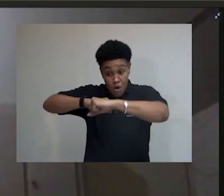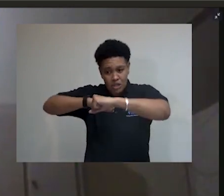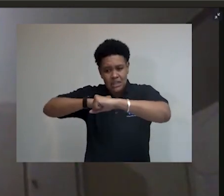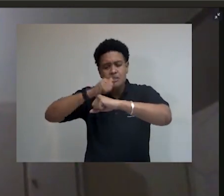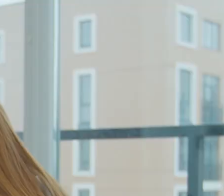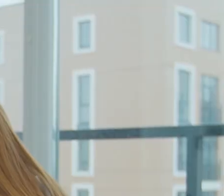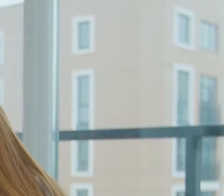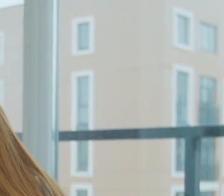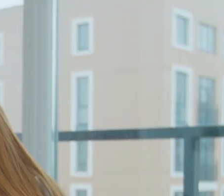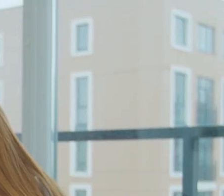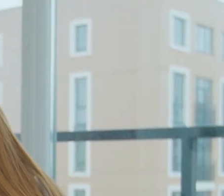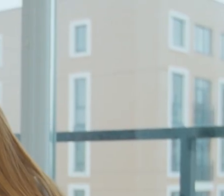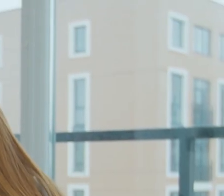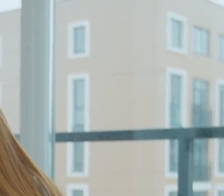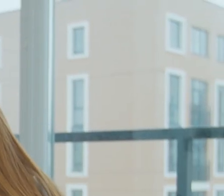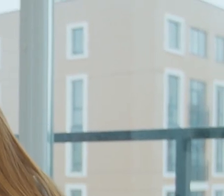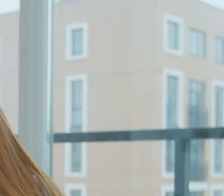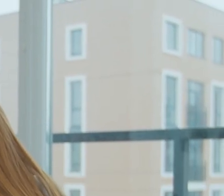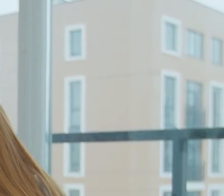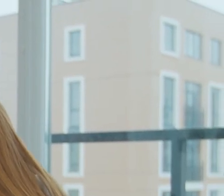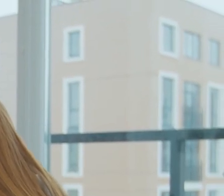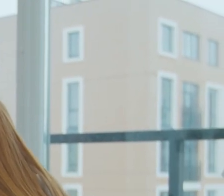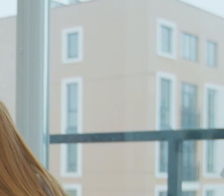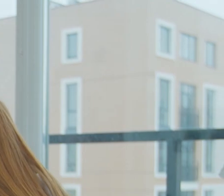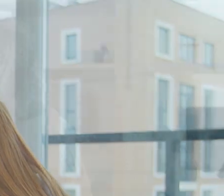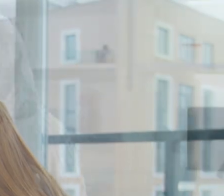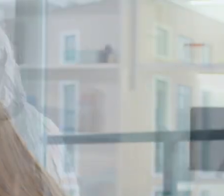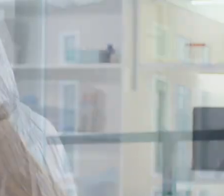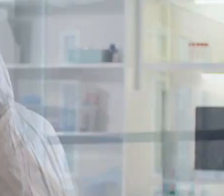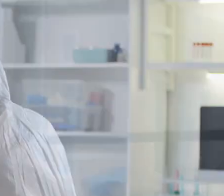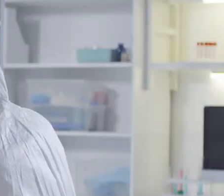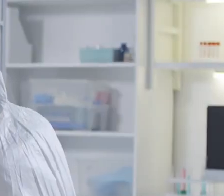as full as when you got the second dose.